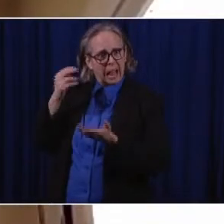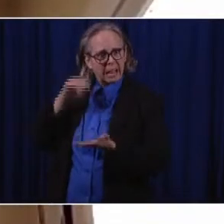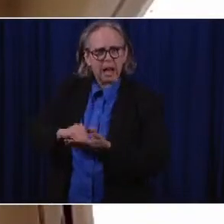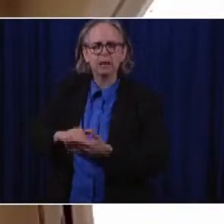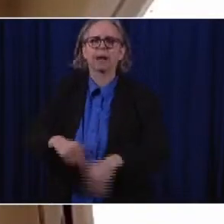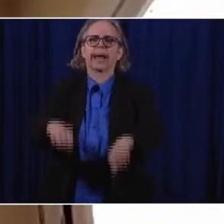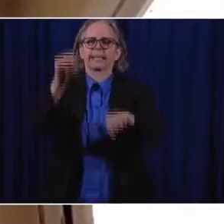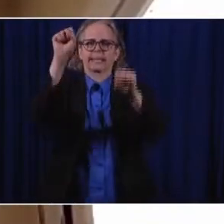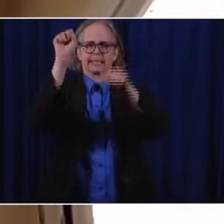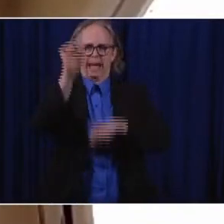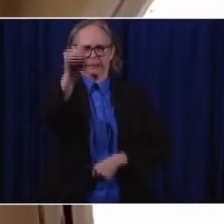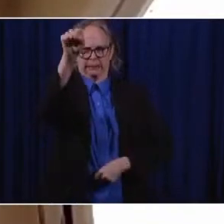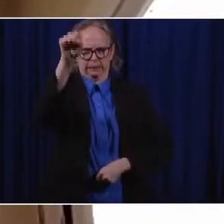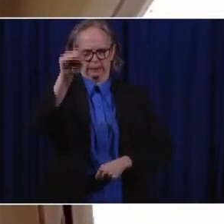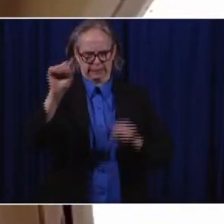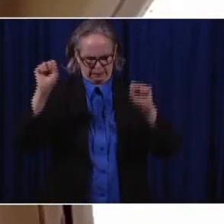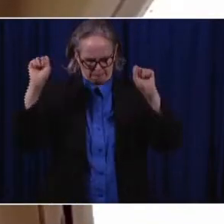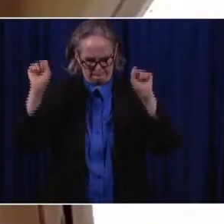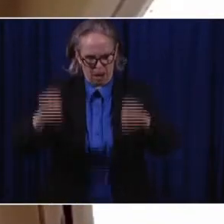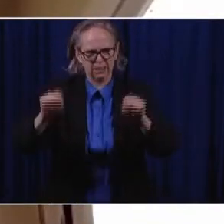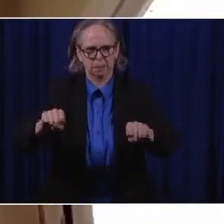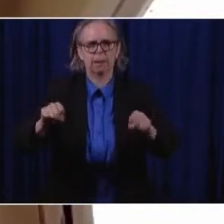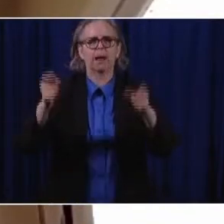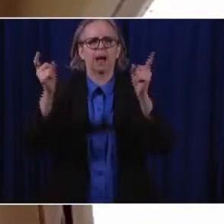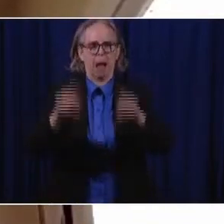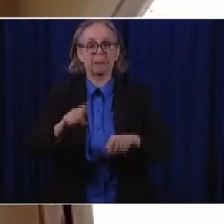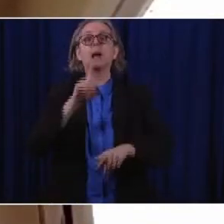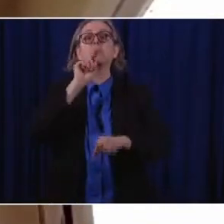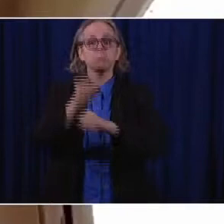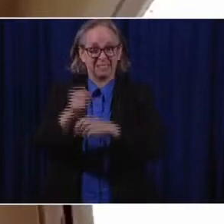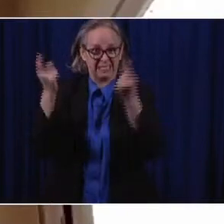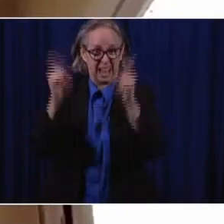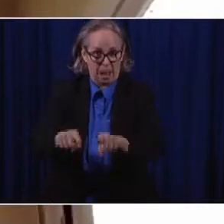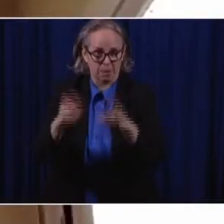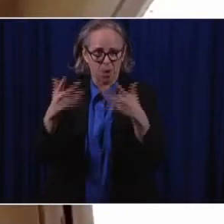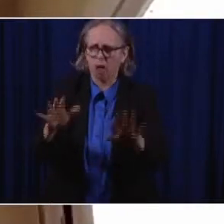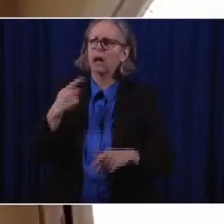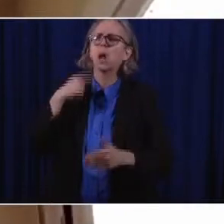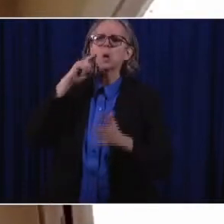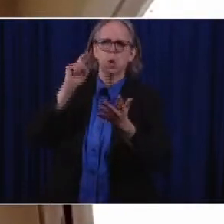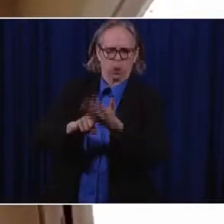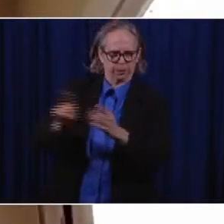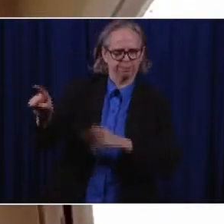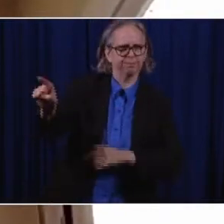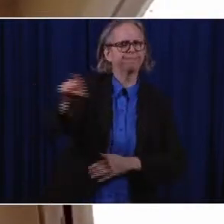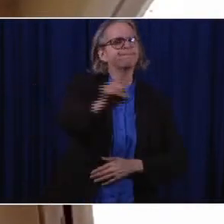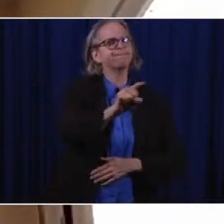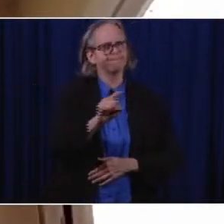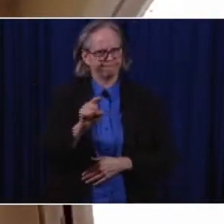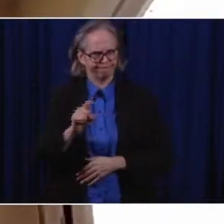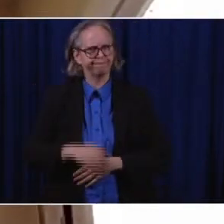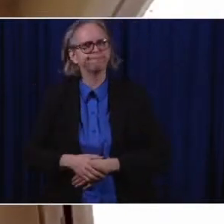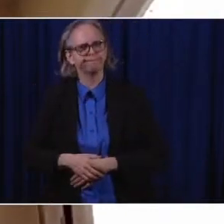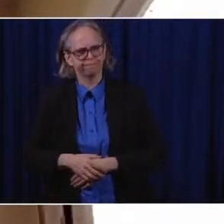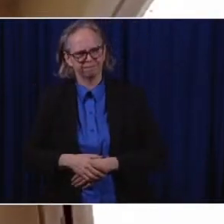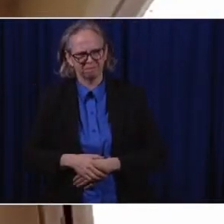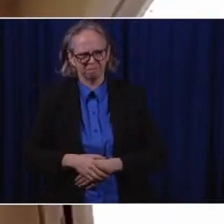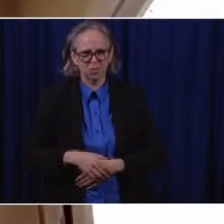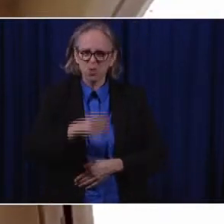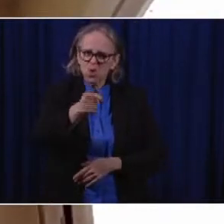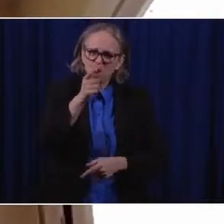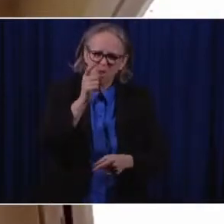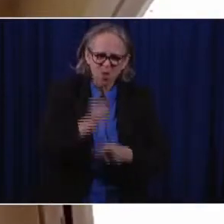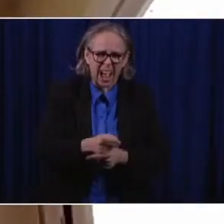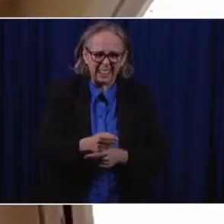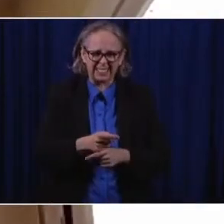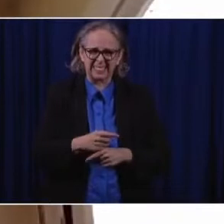do know that that's a real phenomenon. Generally, you're right. We're talking about something that would occur after